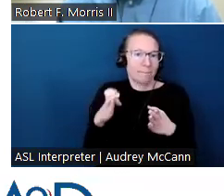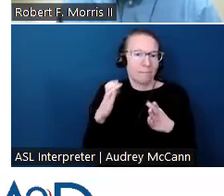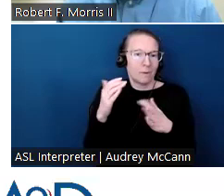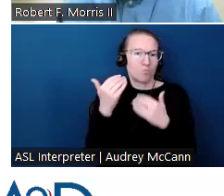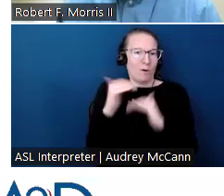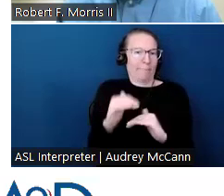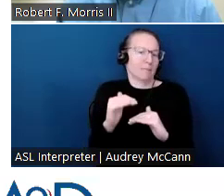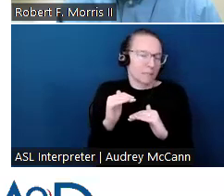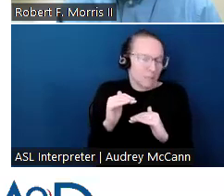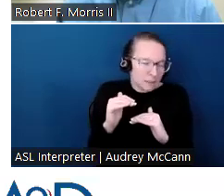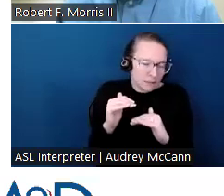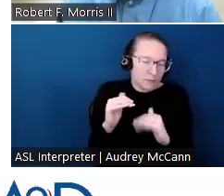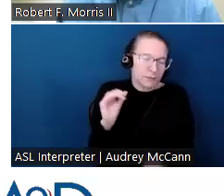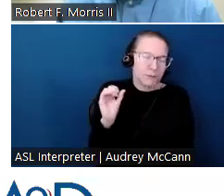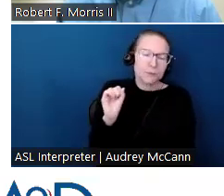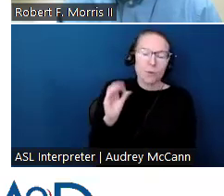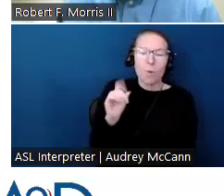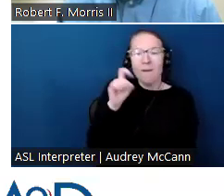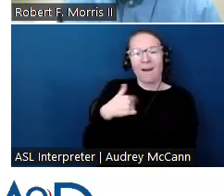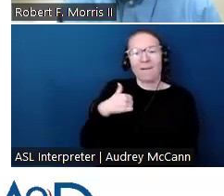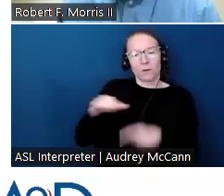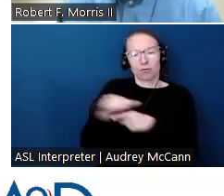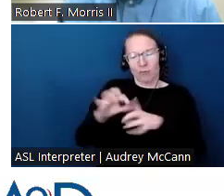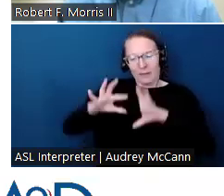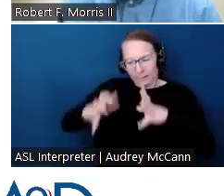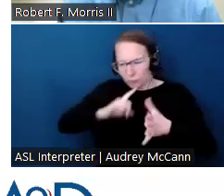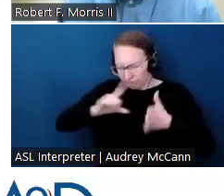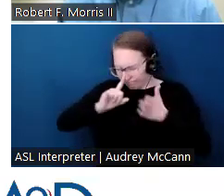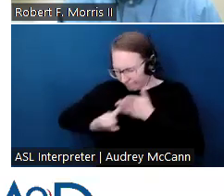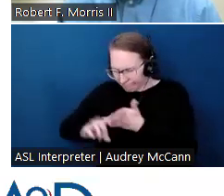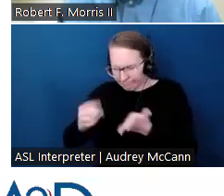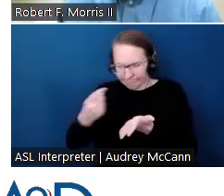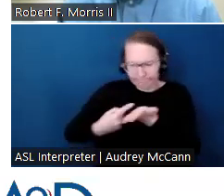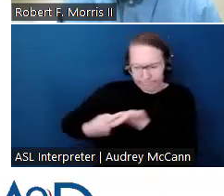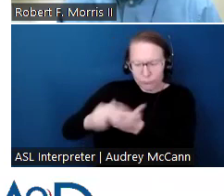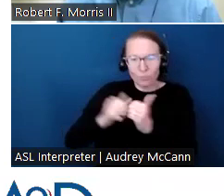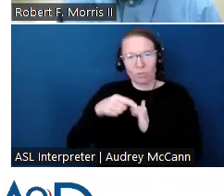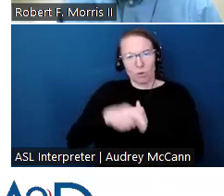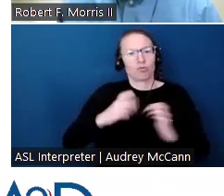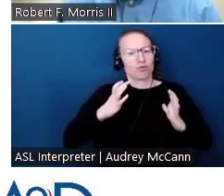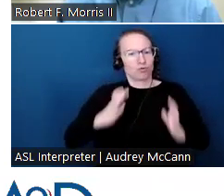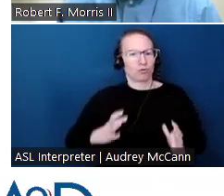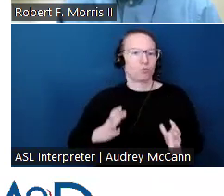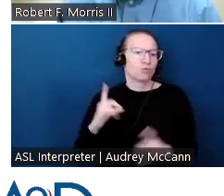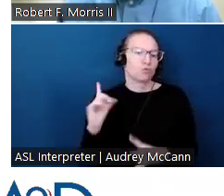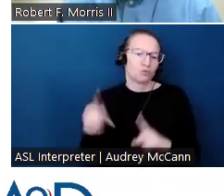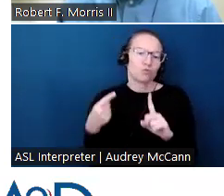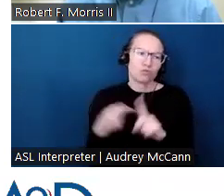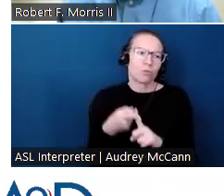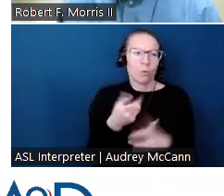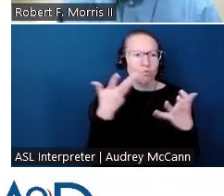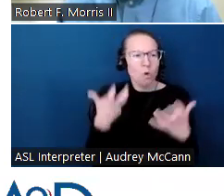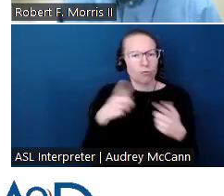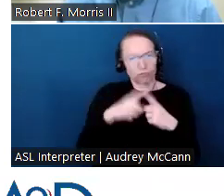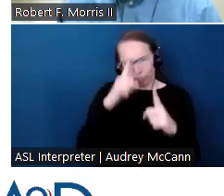we have a training team that looks at that and discusses that with our consumers when they want to pursue